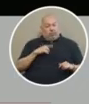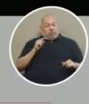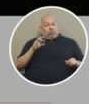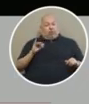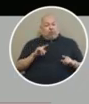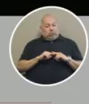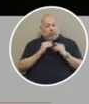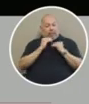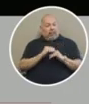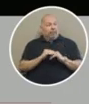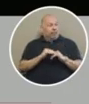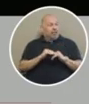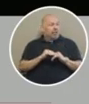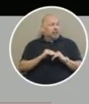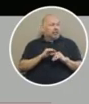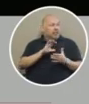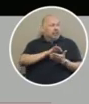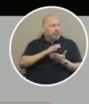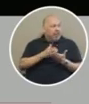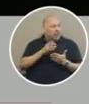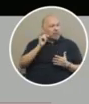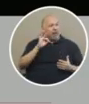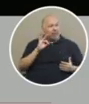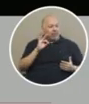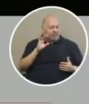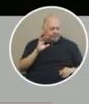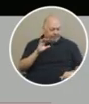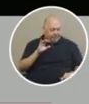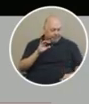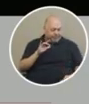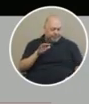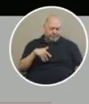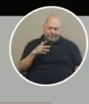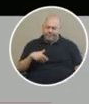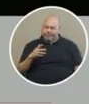to limit the amount of